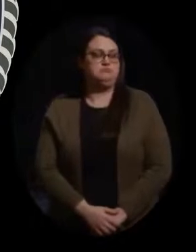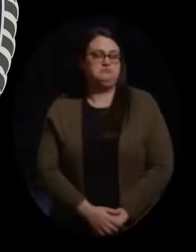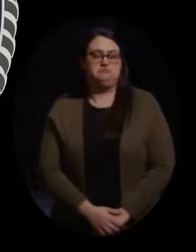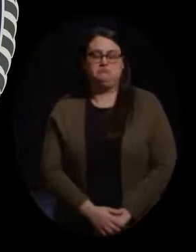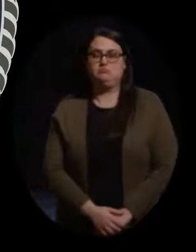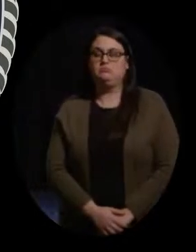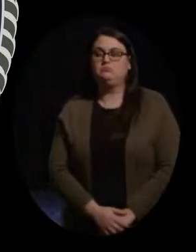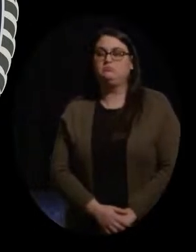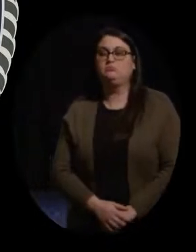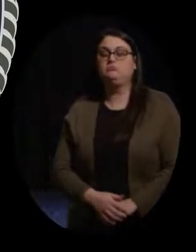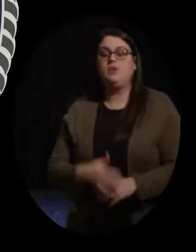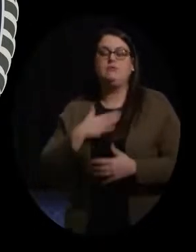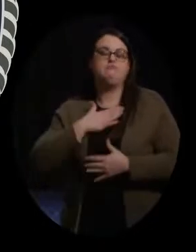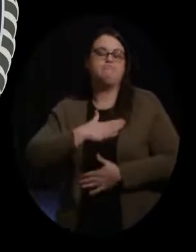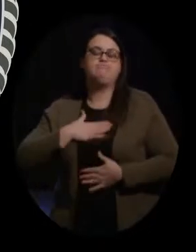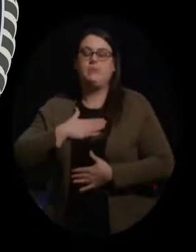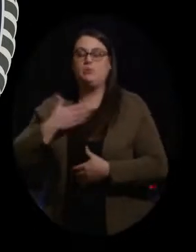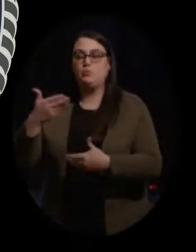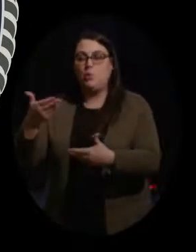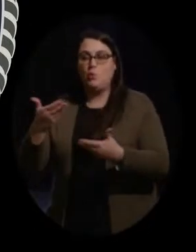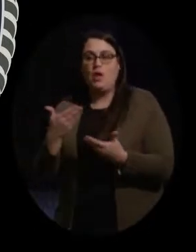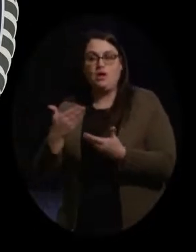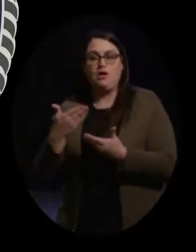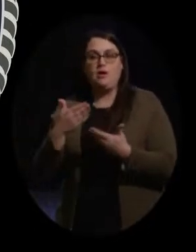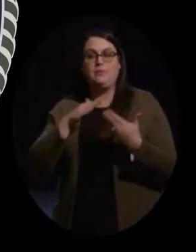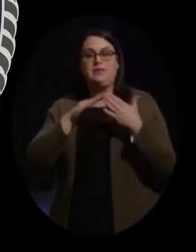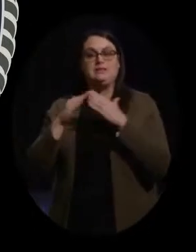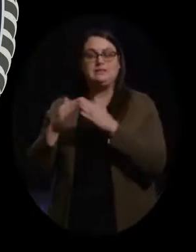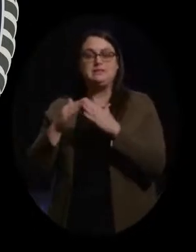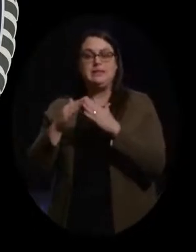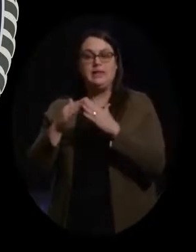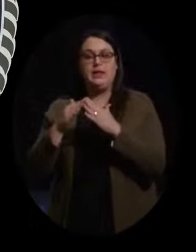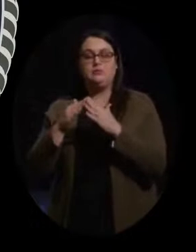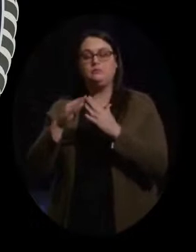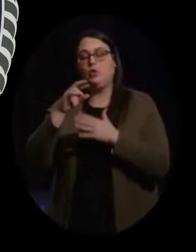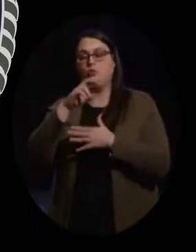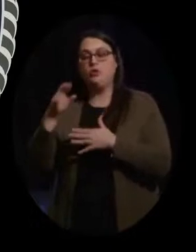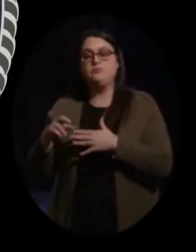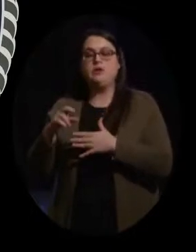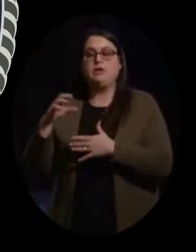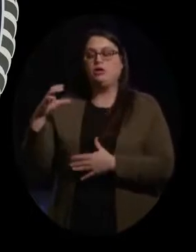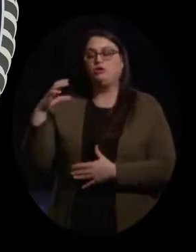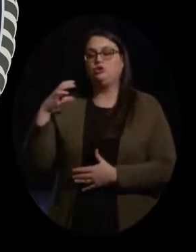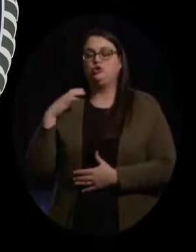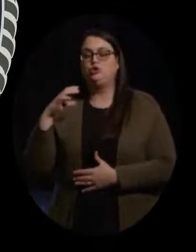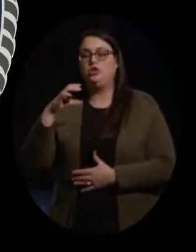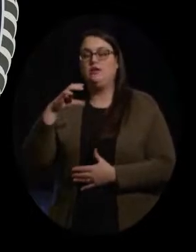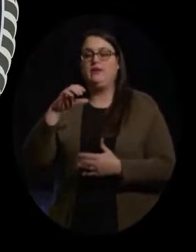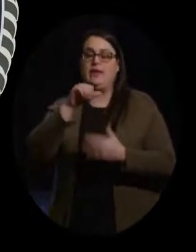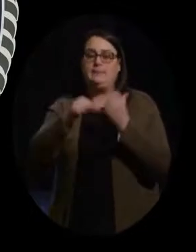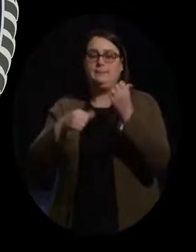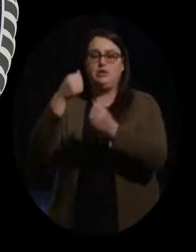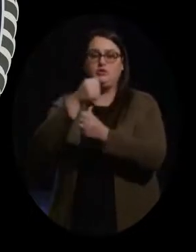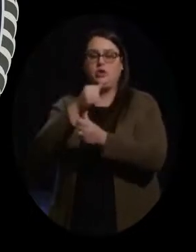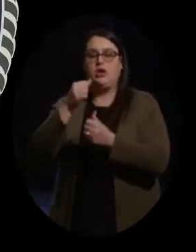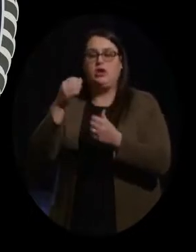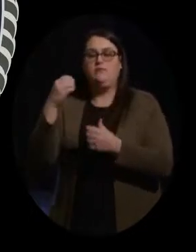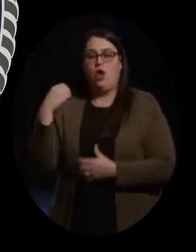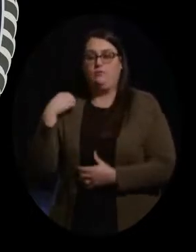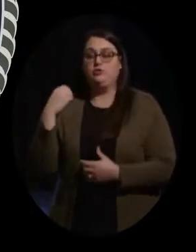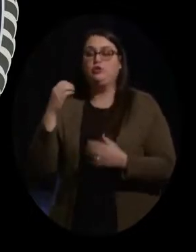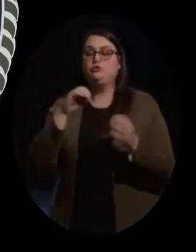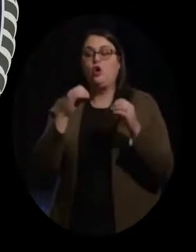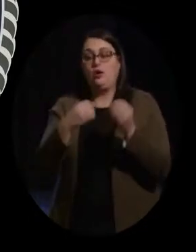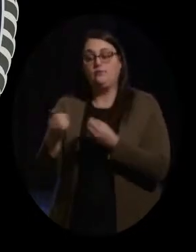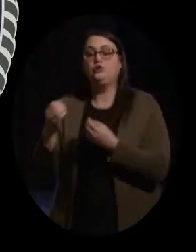It gives me great pleasure to welcome to the stage City of Richmond's Chief Administrative Officer, Lincoln Saunders, to officially welcome us and